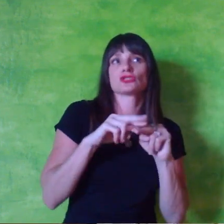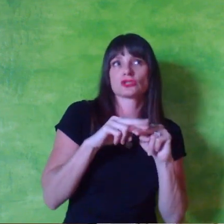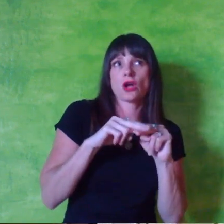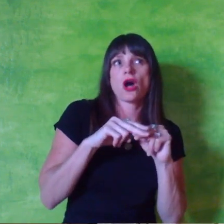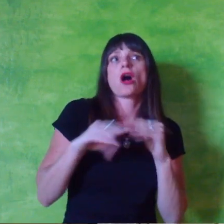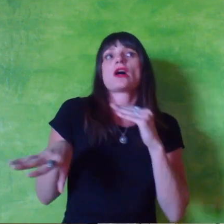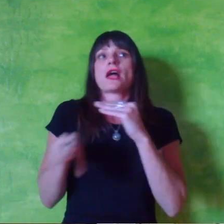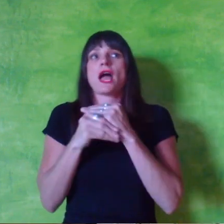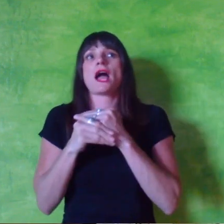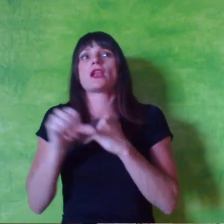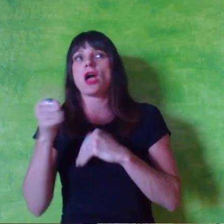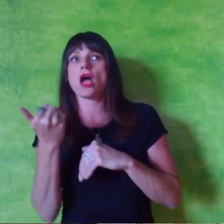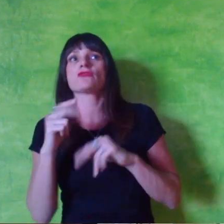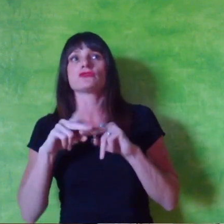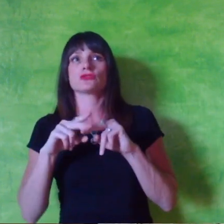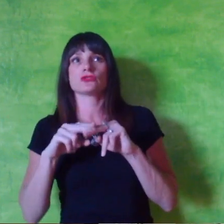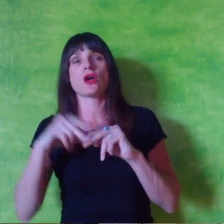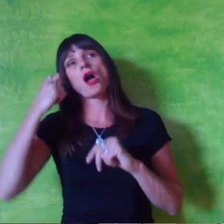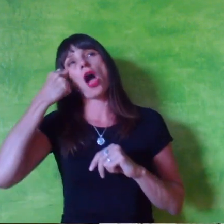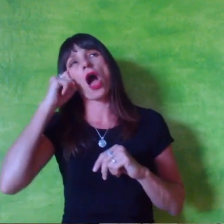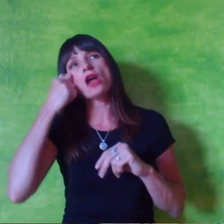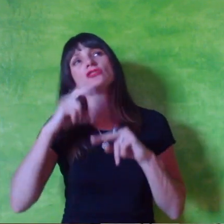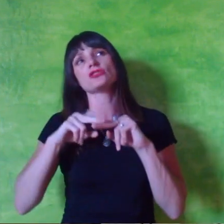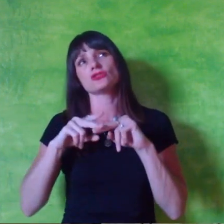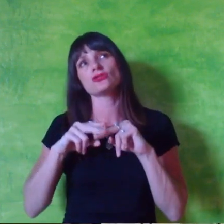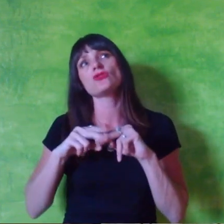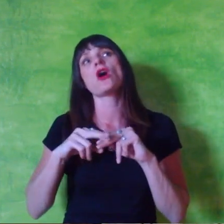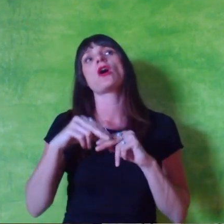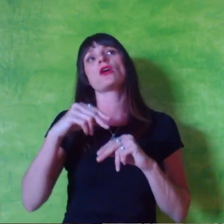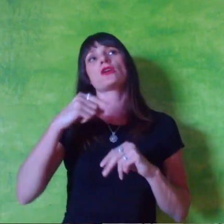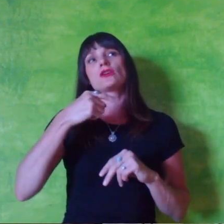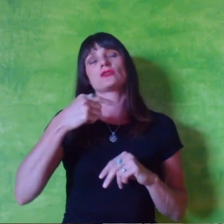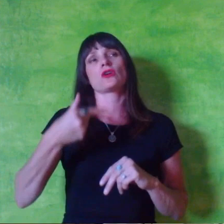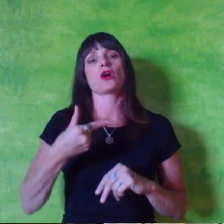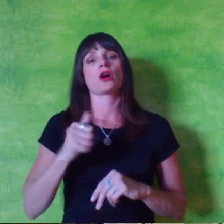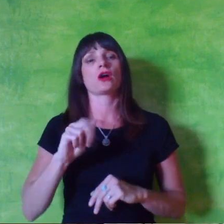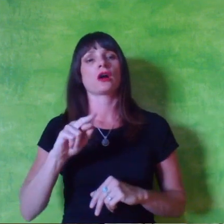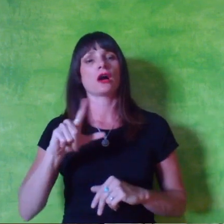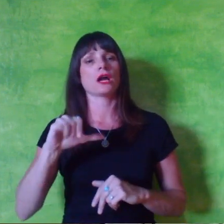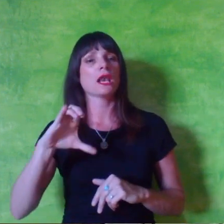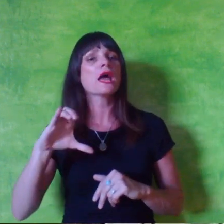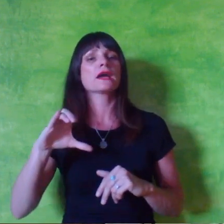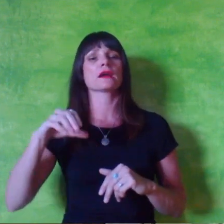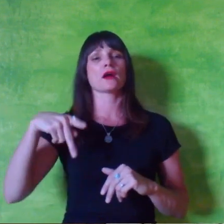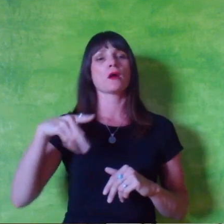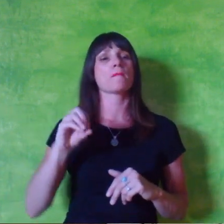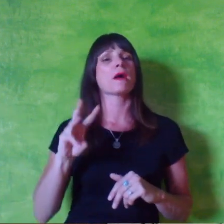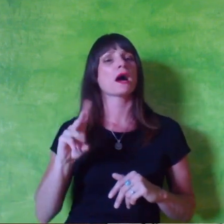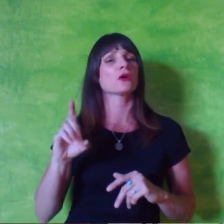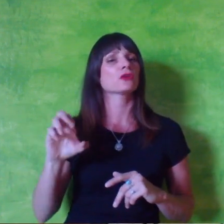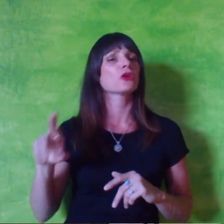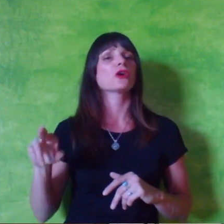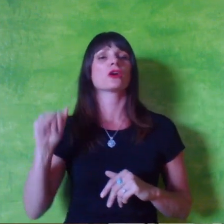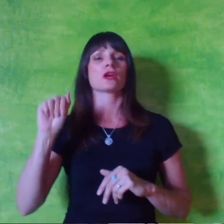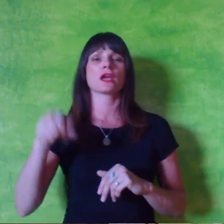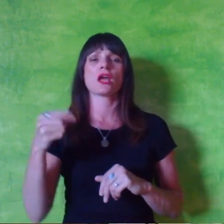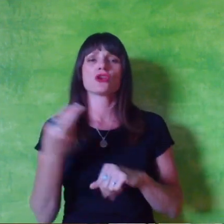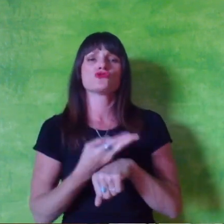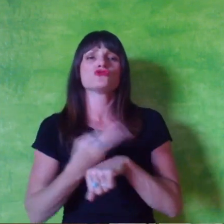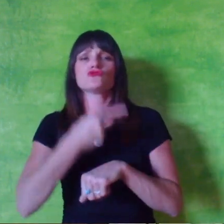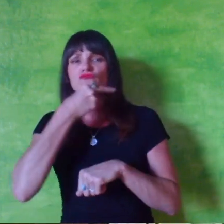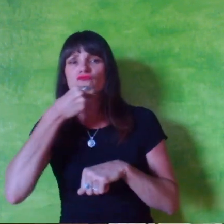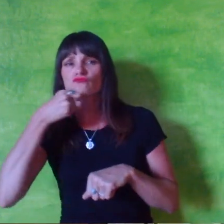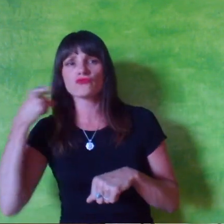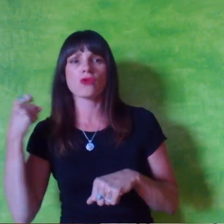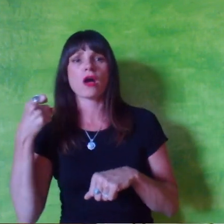dehydrated garlic. Here's some cayenne I like to put in there, a little bit of spice. What's kind of fun is if